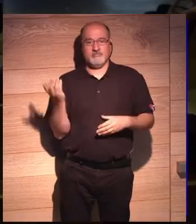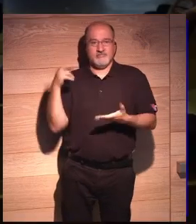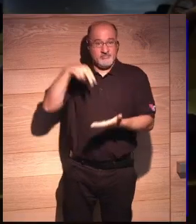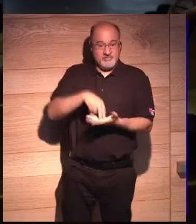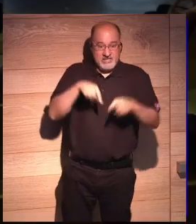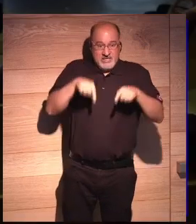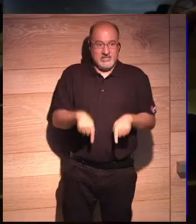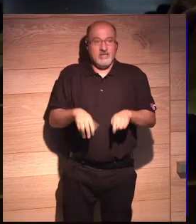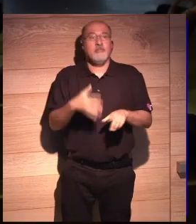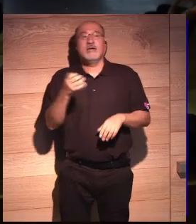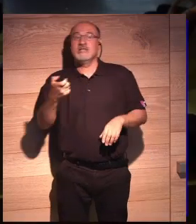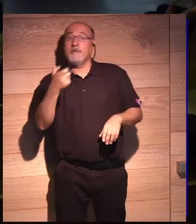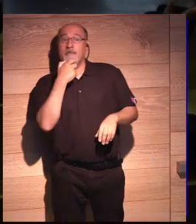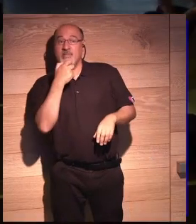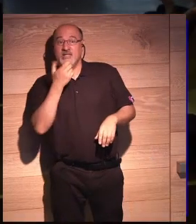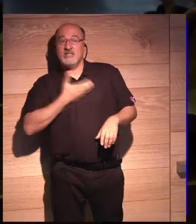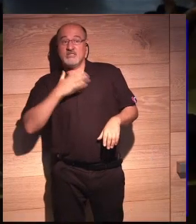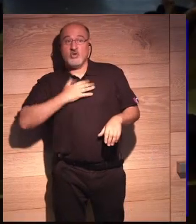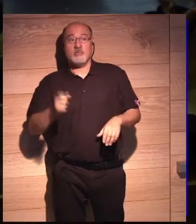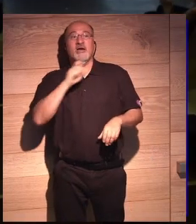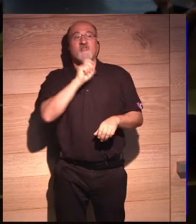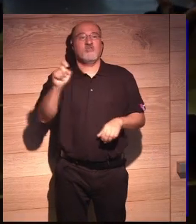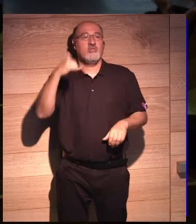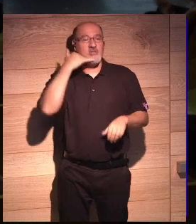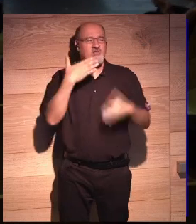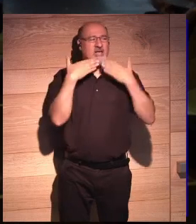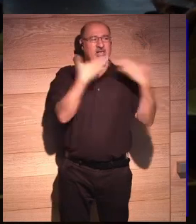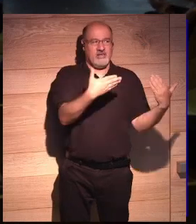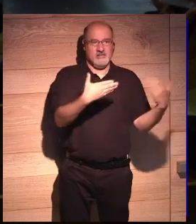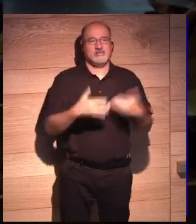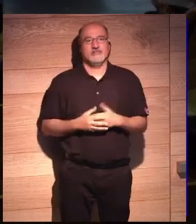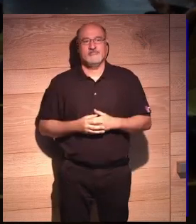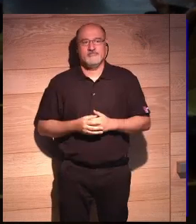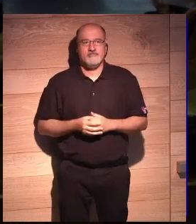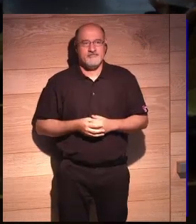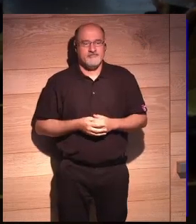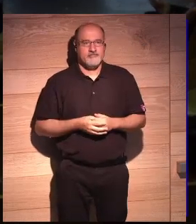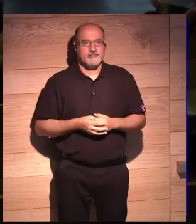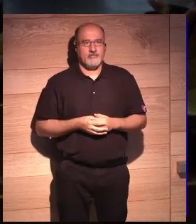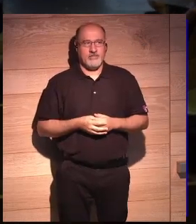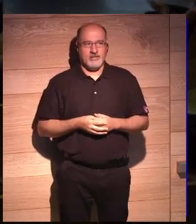and with Telefónica on this. Thanks. Thank you. Thank you.